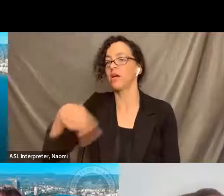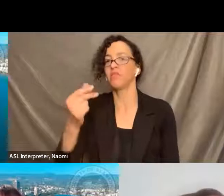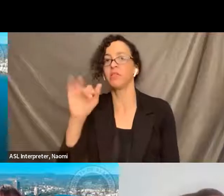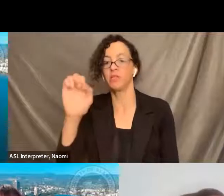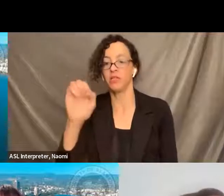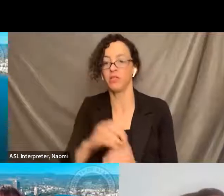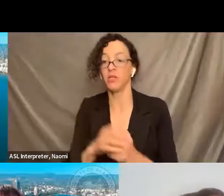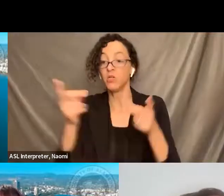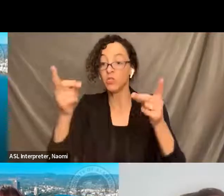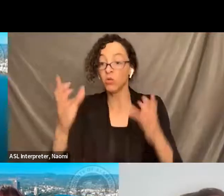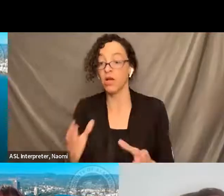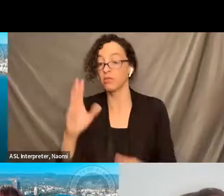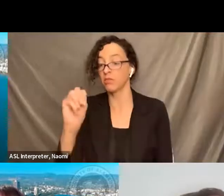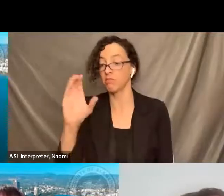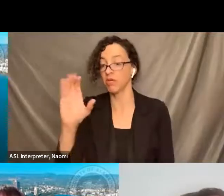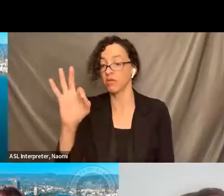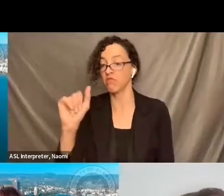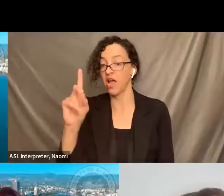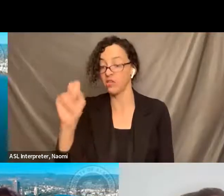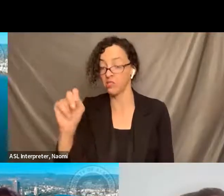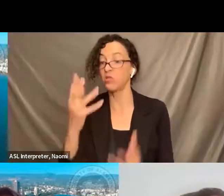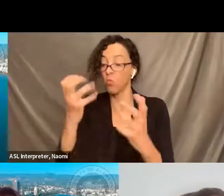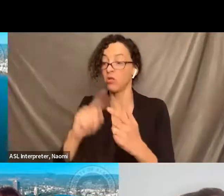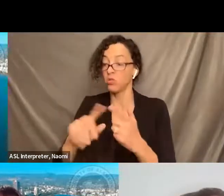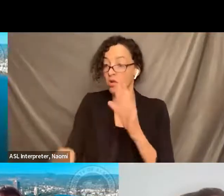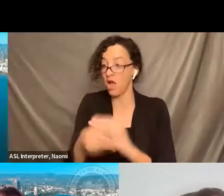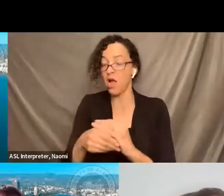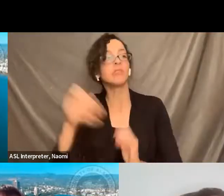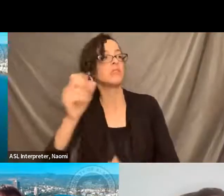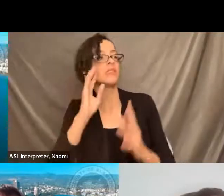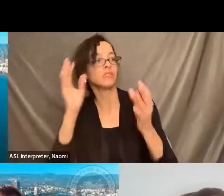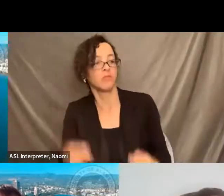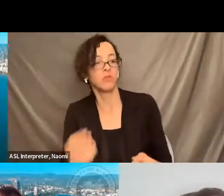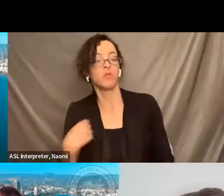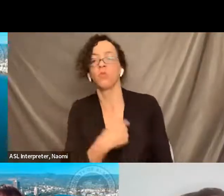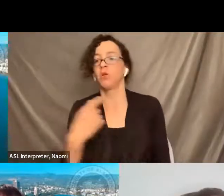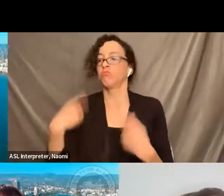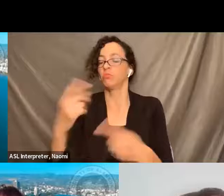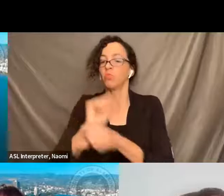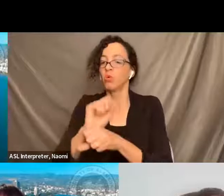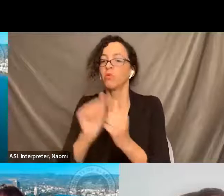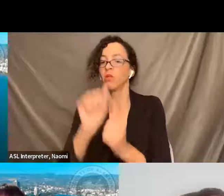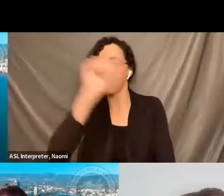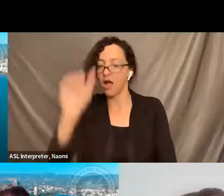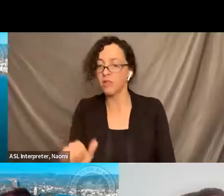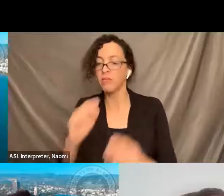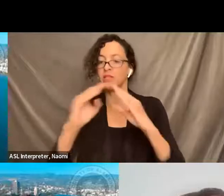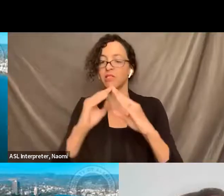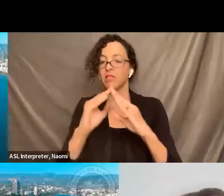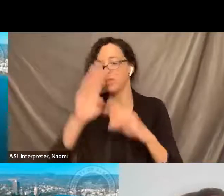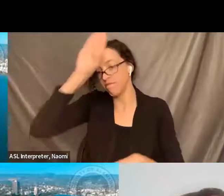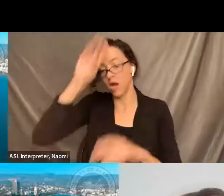that? There is actually. We have also been working with Alameda City Fire to help them with